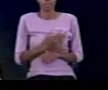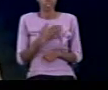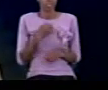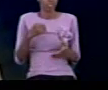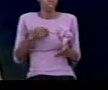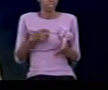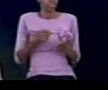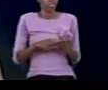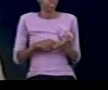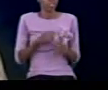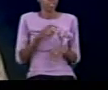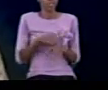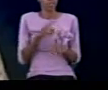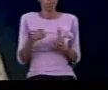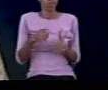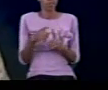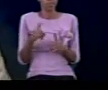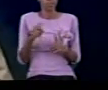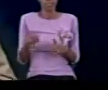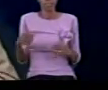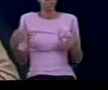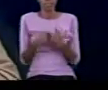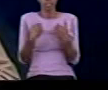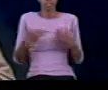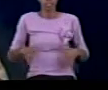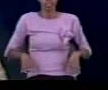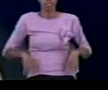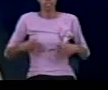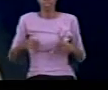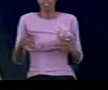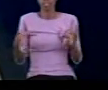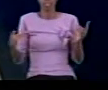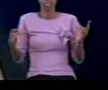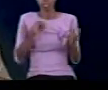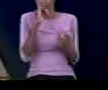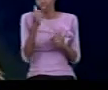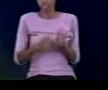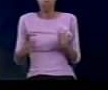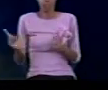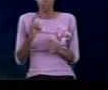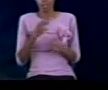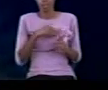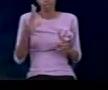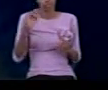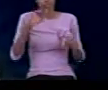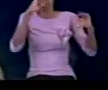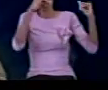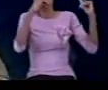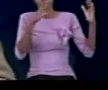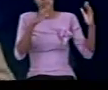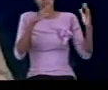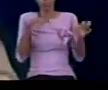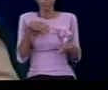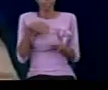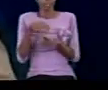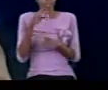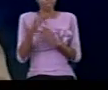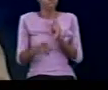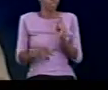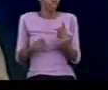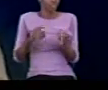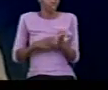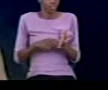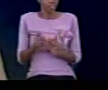and dreary, and all hope seems gone. At such a time, you need the God of